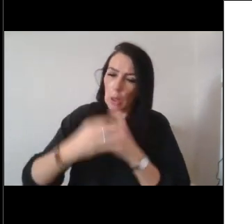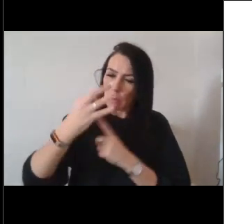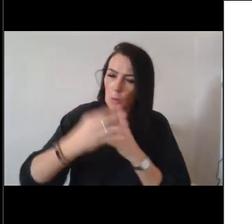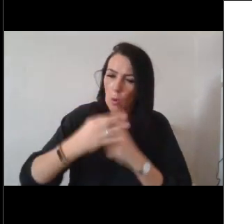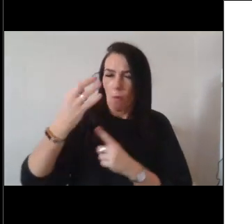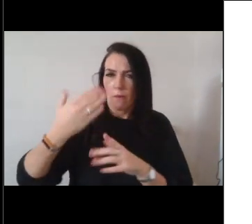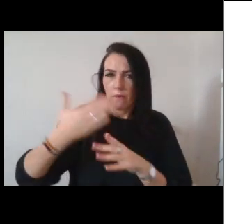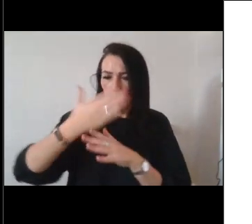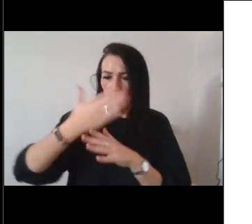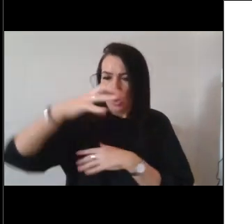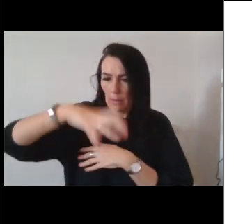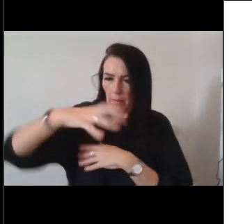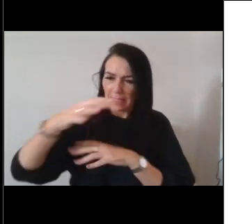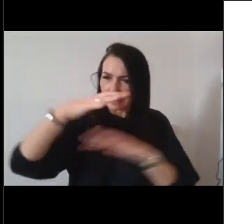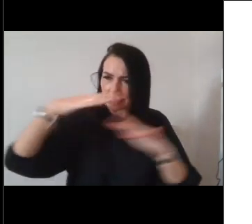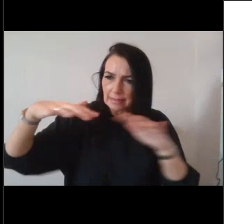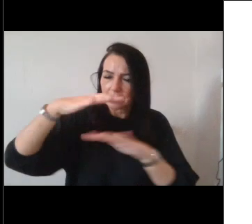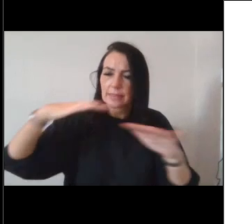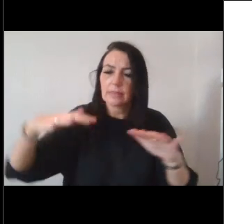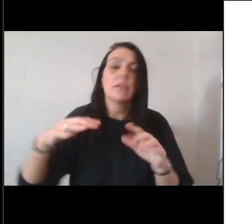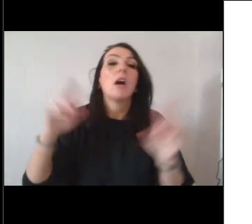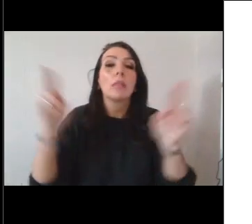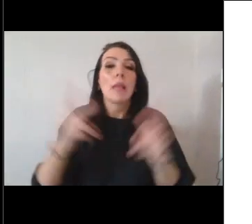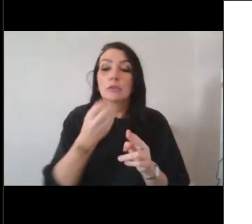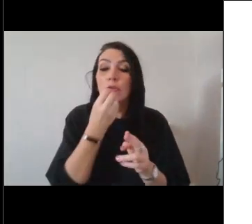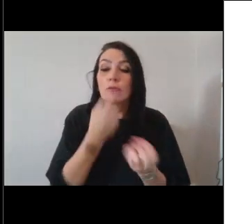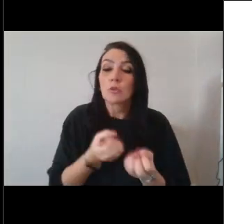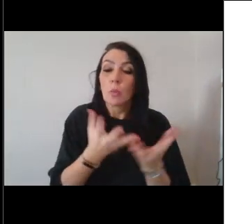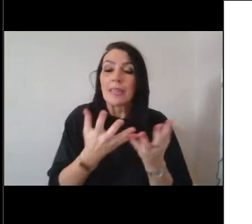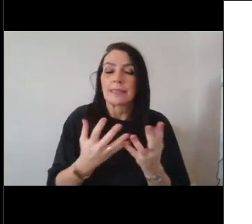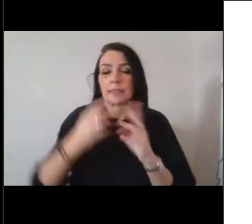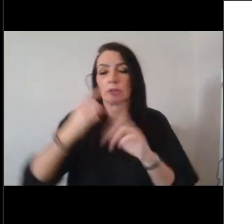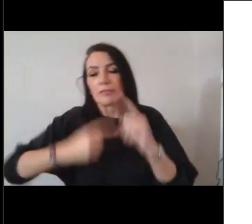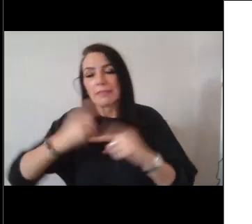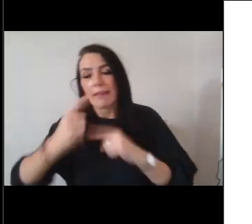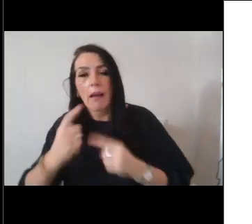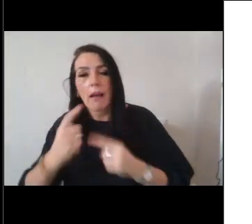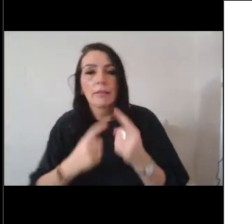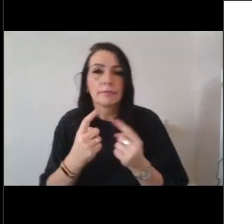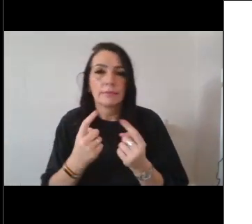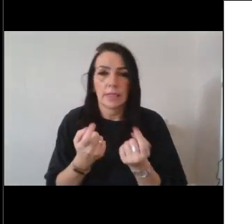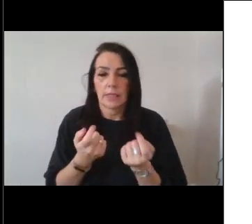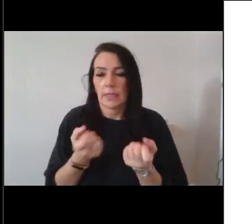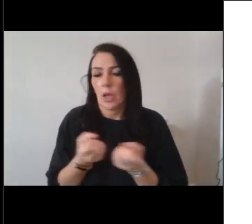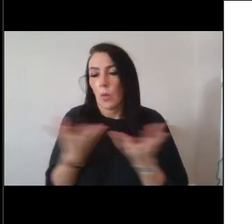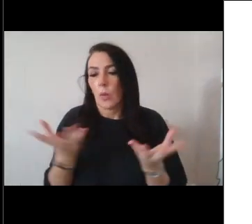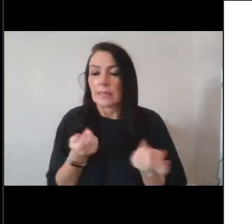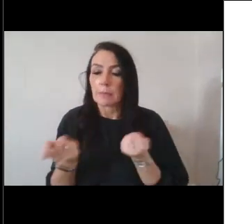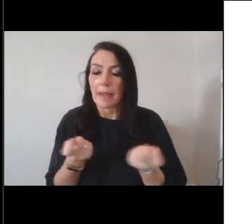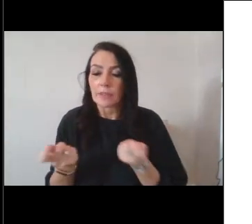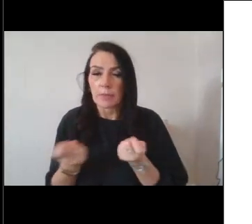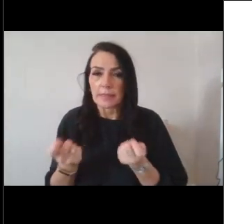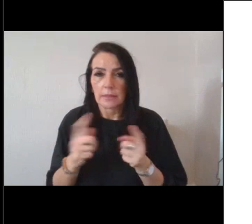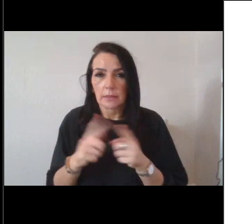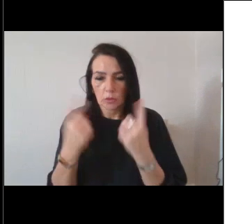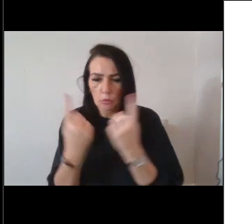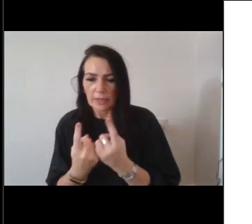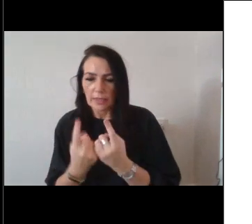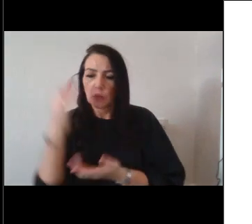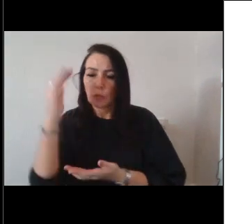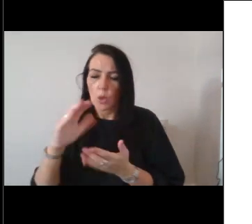sustainable practices like reducing food waste, recycling, waste management, and choosing products with lower carbon